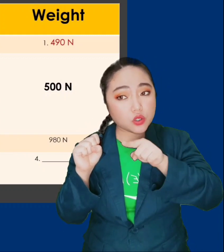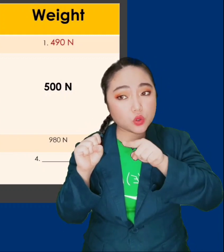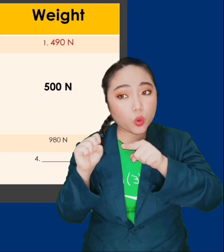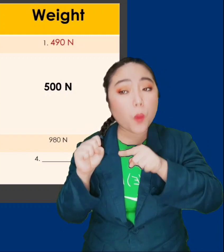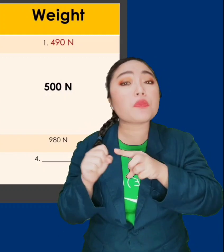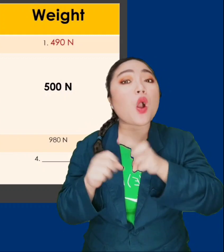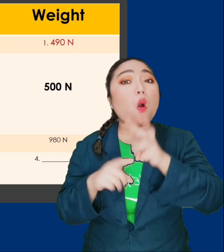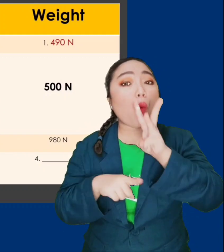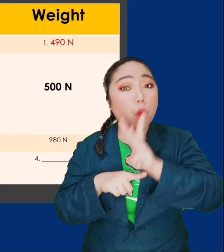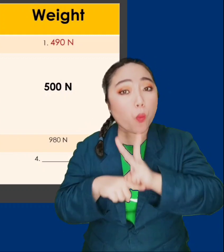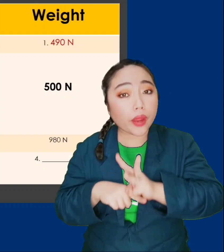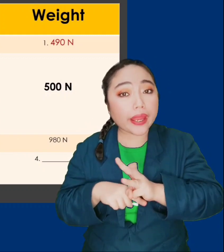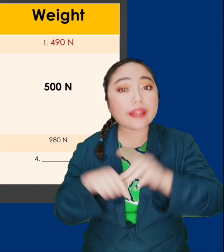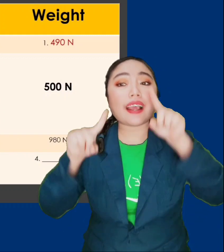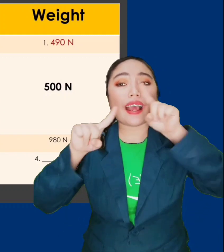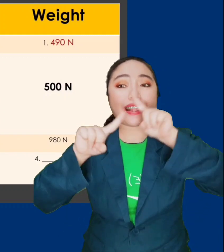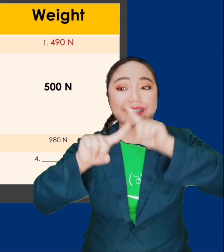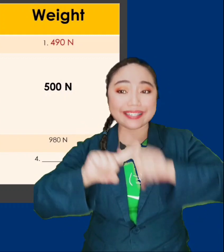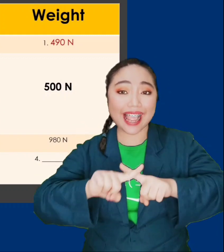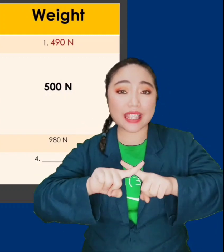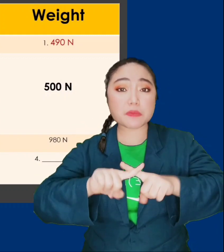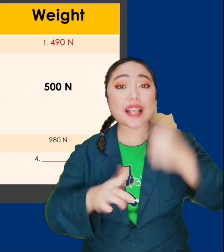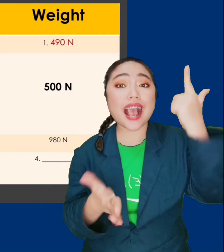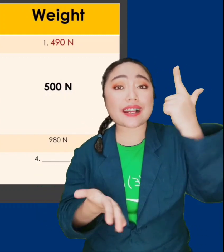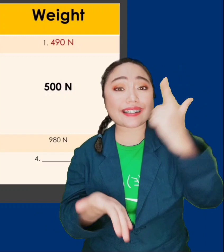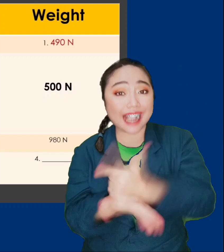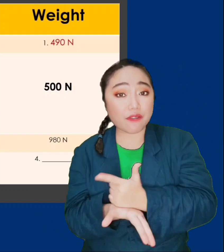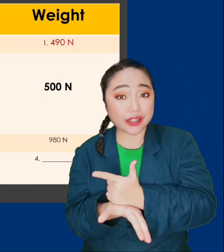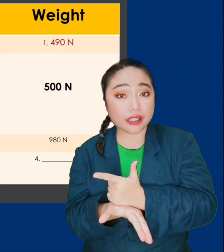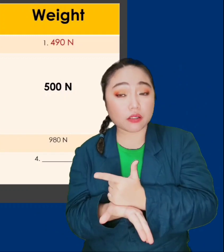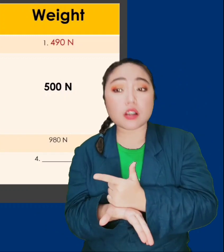Mass is equals to weight